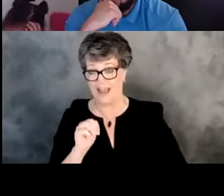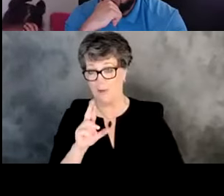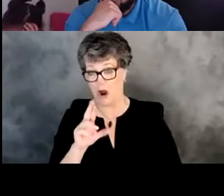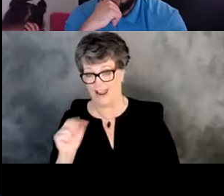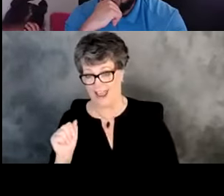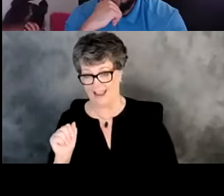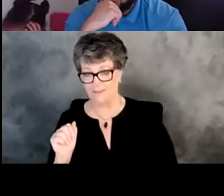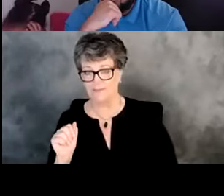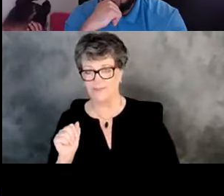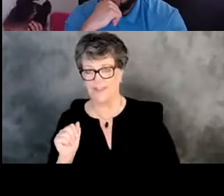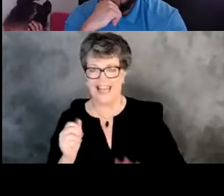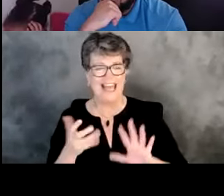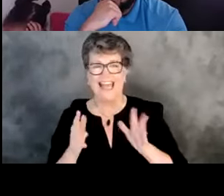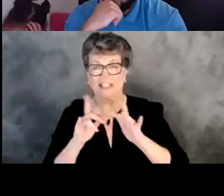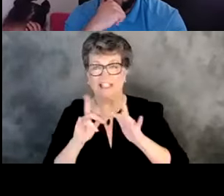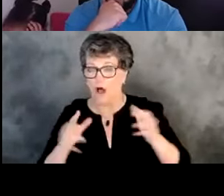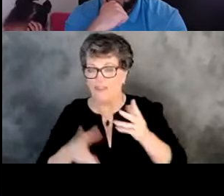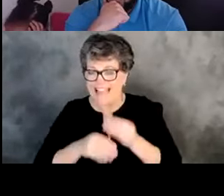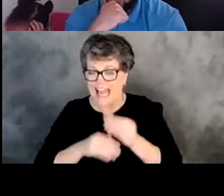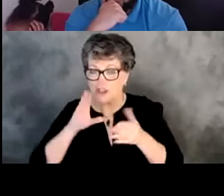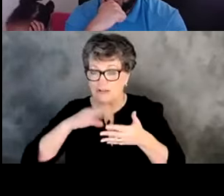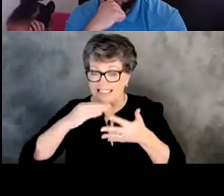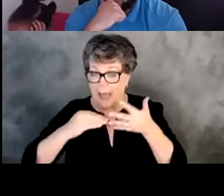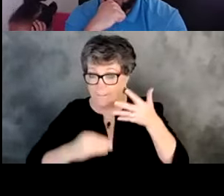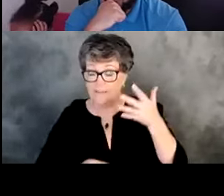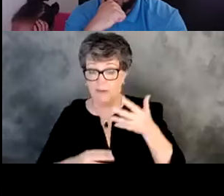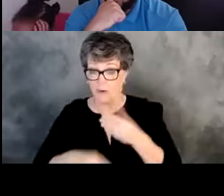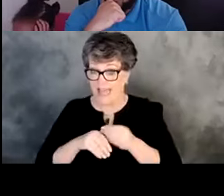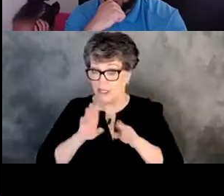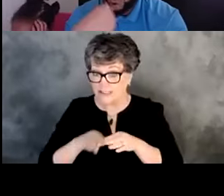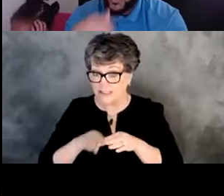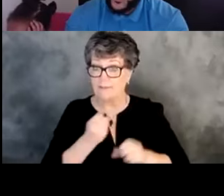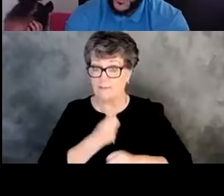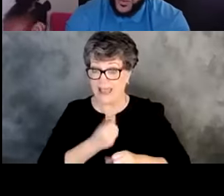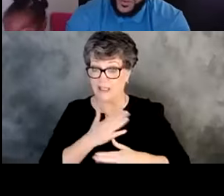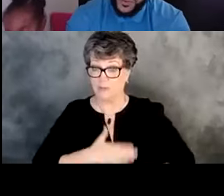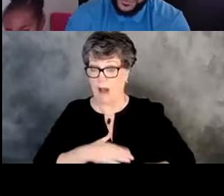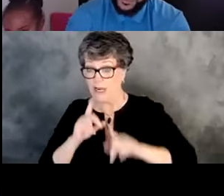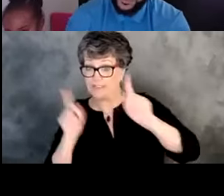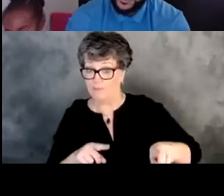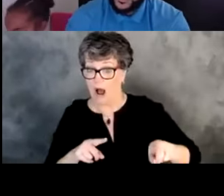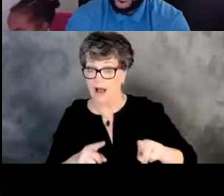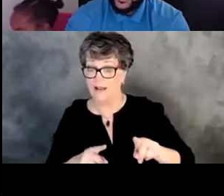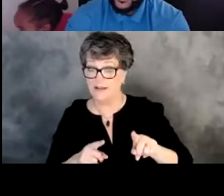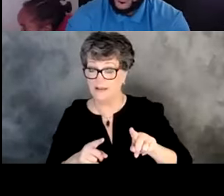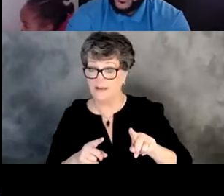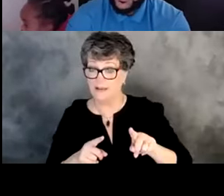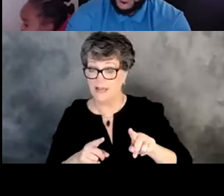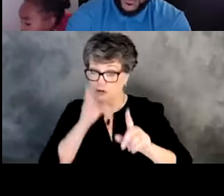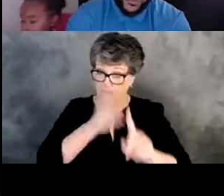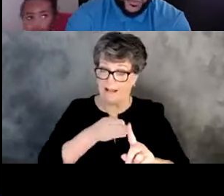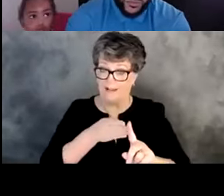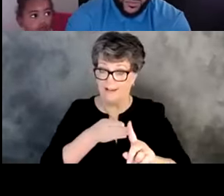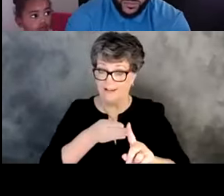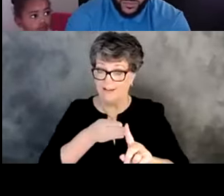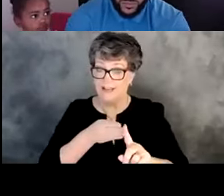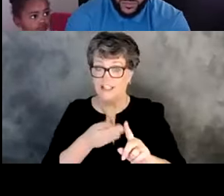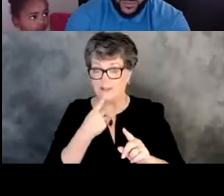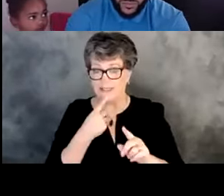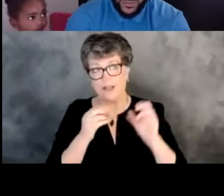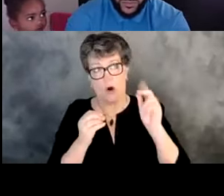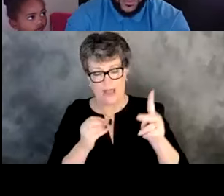So it's all these extra steps, but those extra steps made your body respond a lot more directly. So it's like, okay,